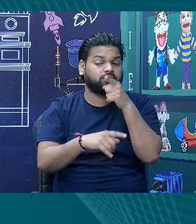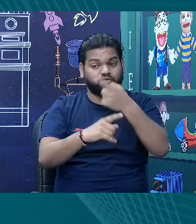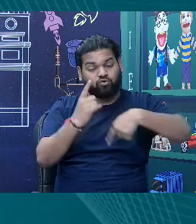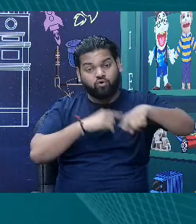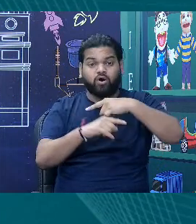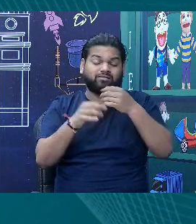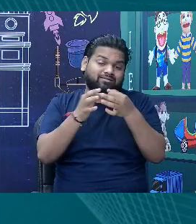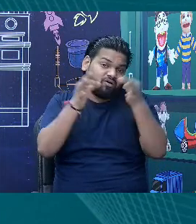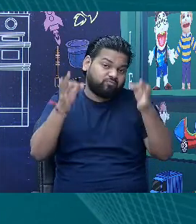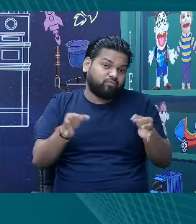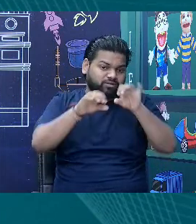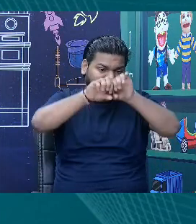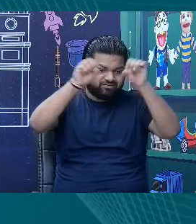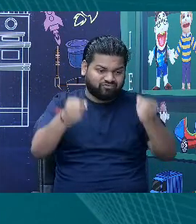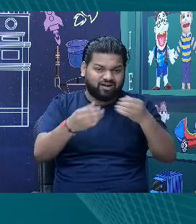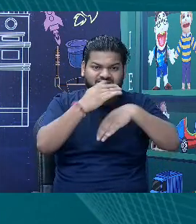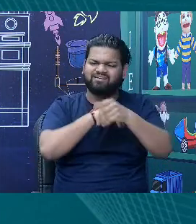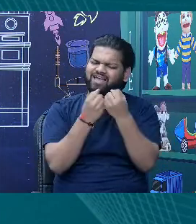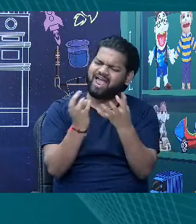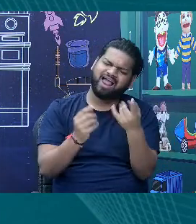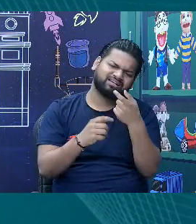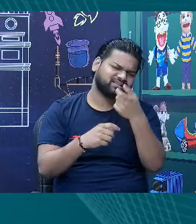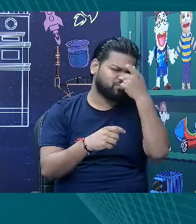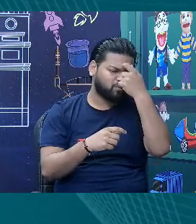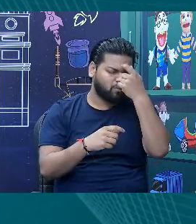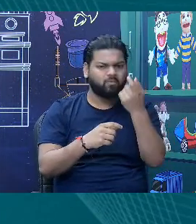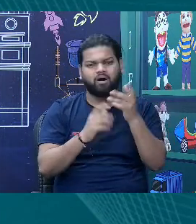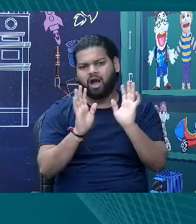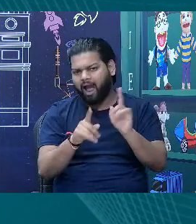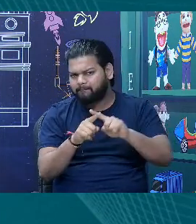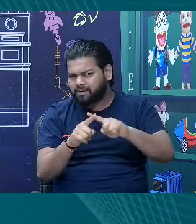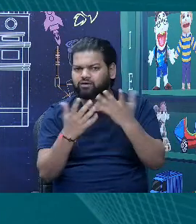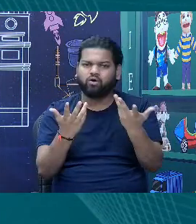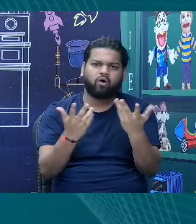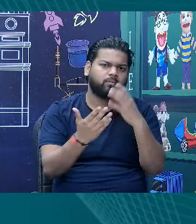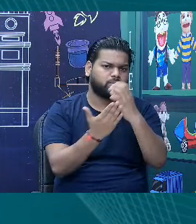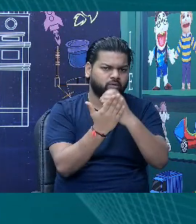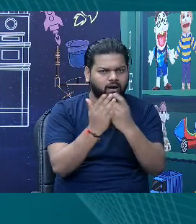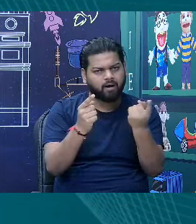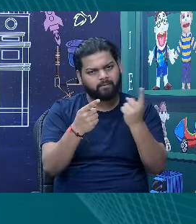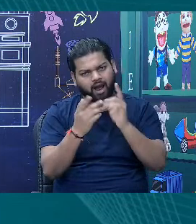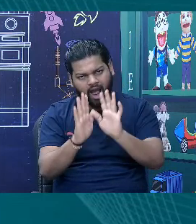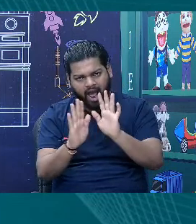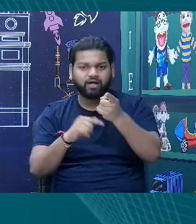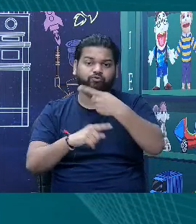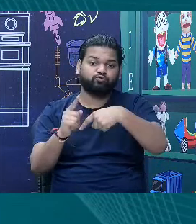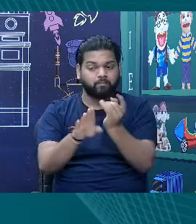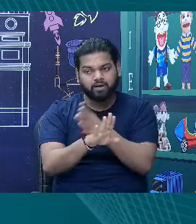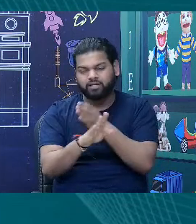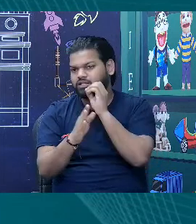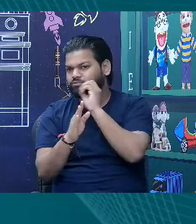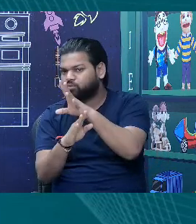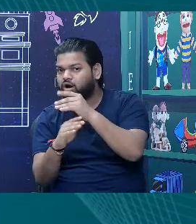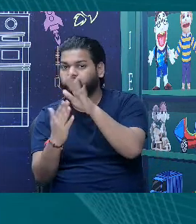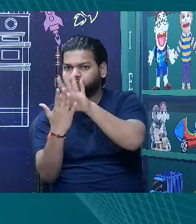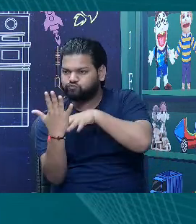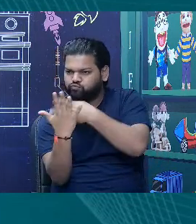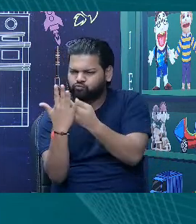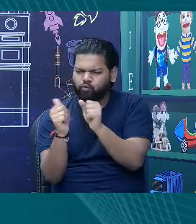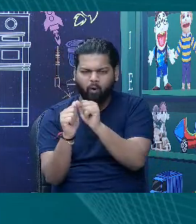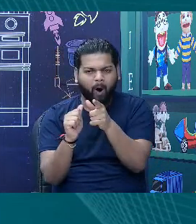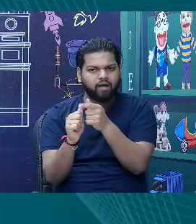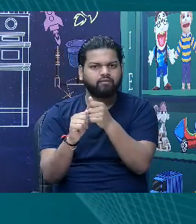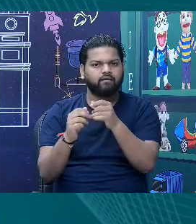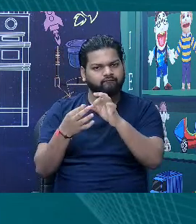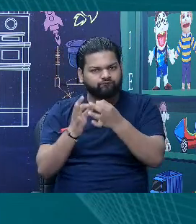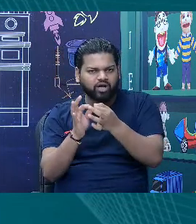informally nowadays we should message to the friends and the visitors and call them that we are coming. Correct. So it's an appointment which